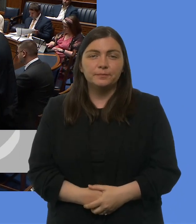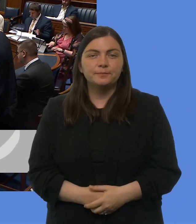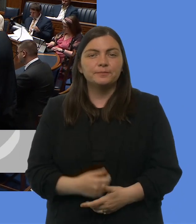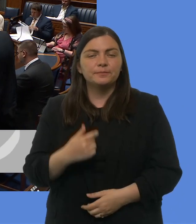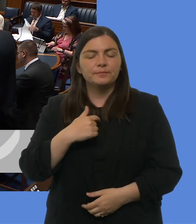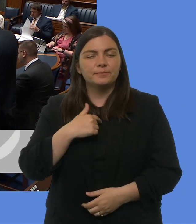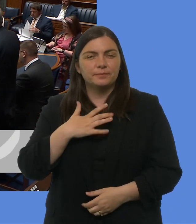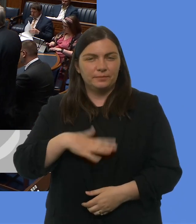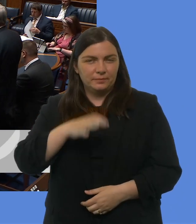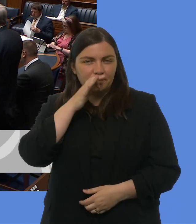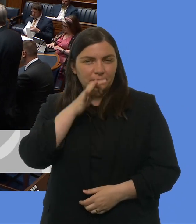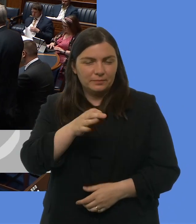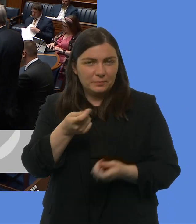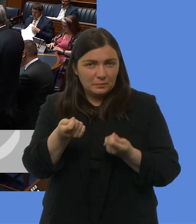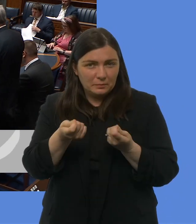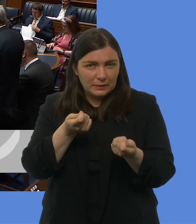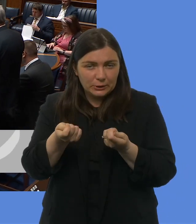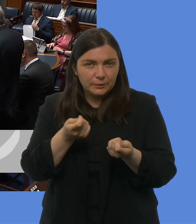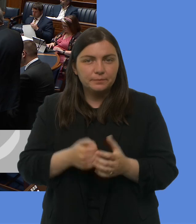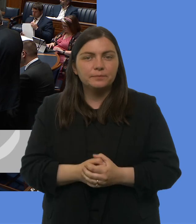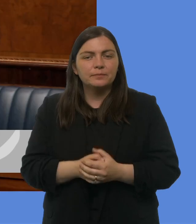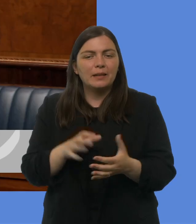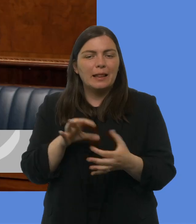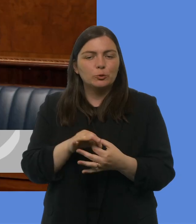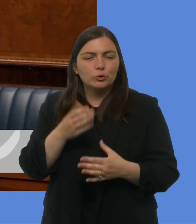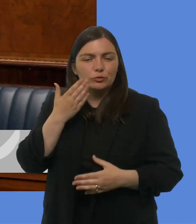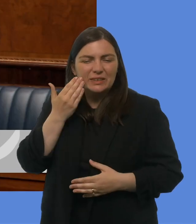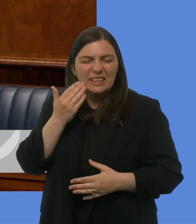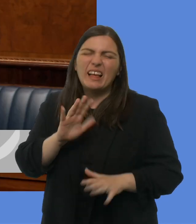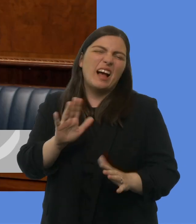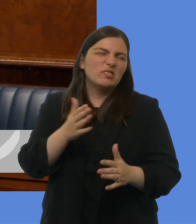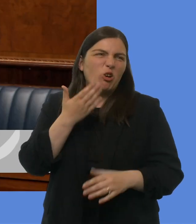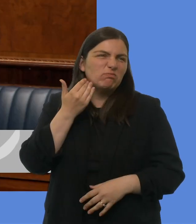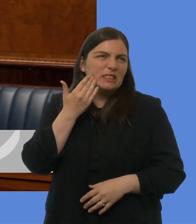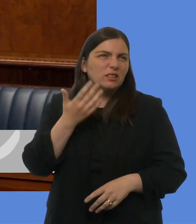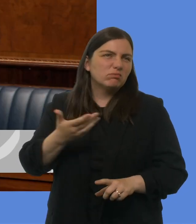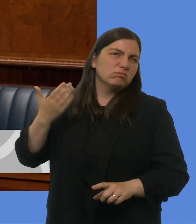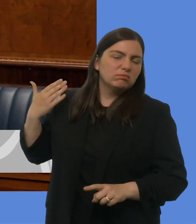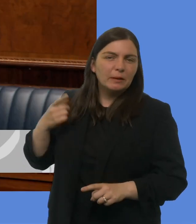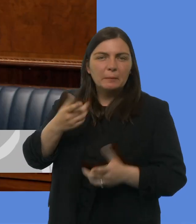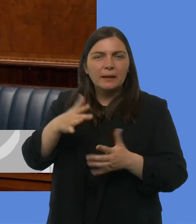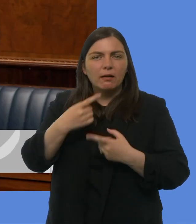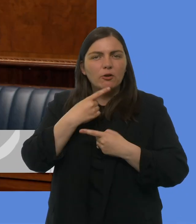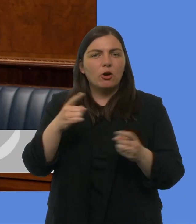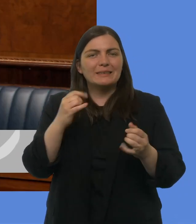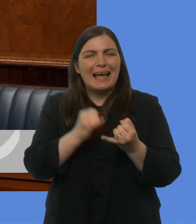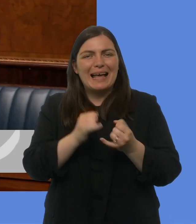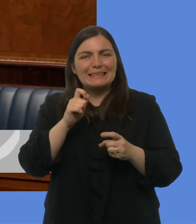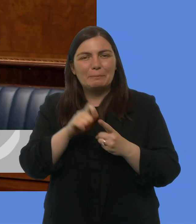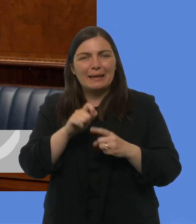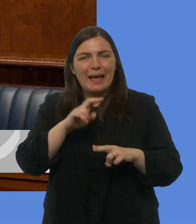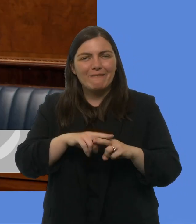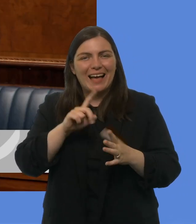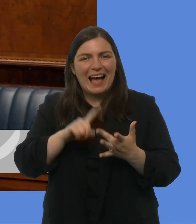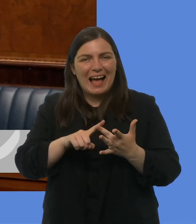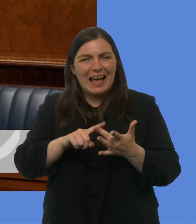Minister, in regard to the, well, not recently announced SBRI initiatives, Minister, could you give us an update on progress, specifically